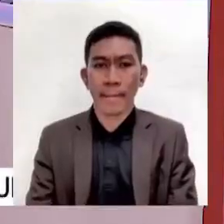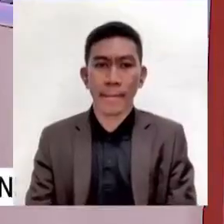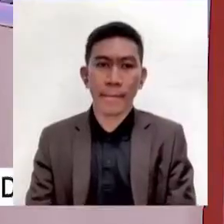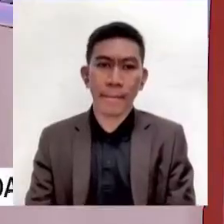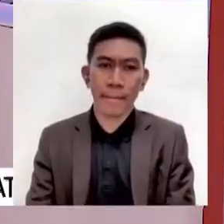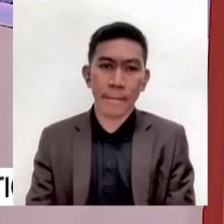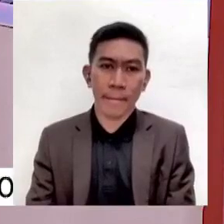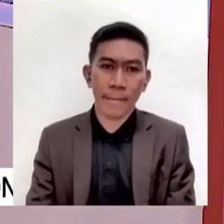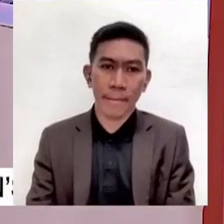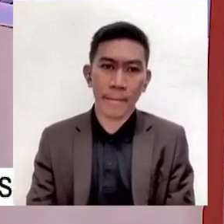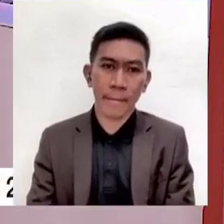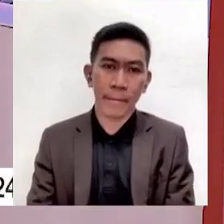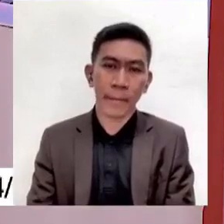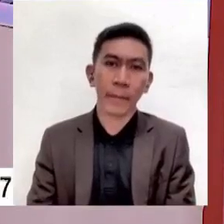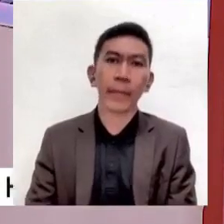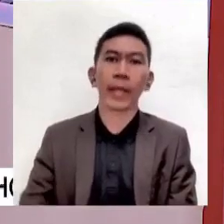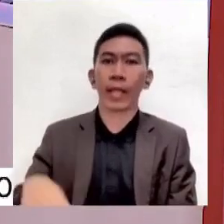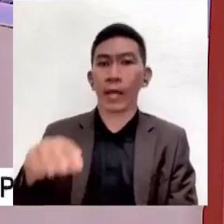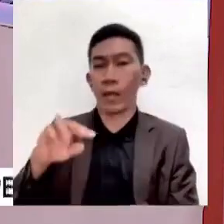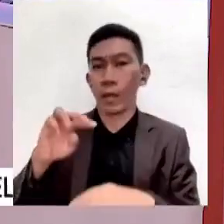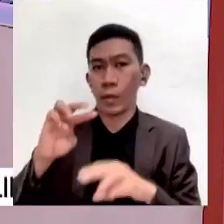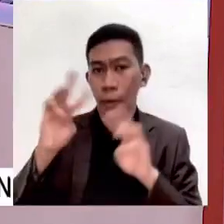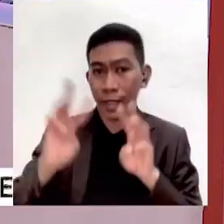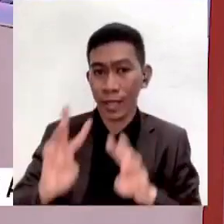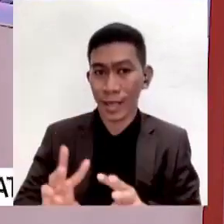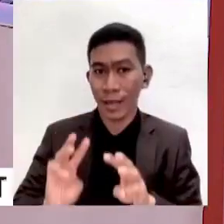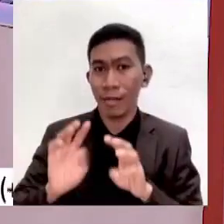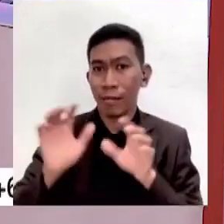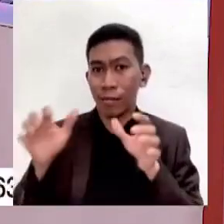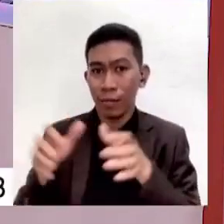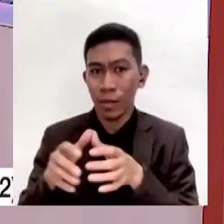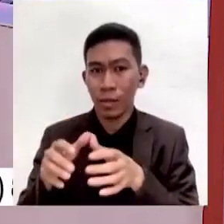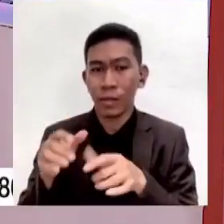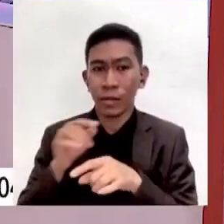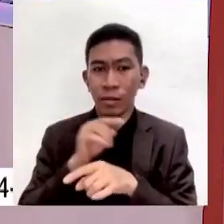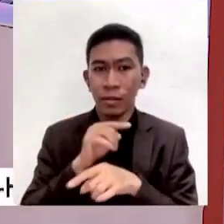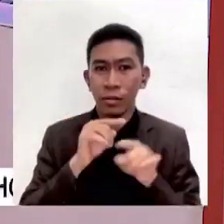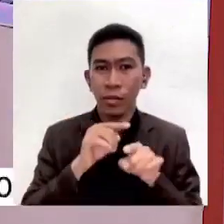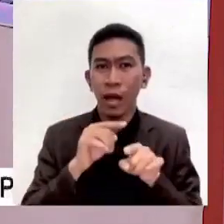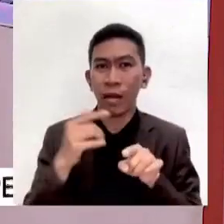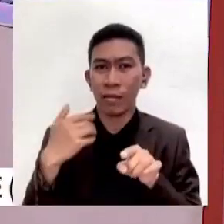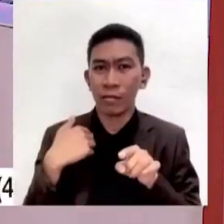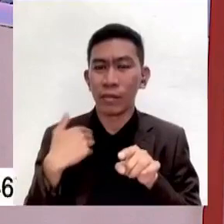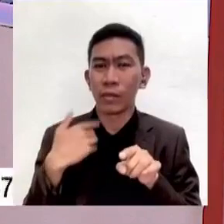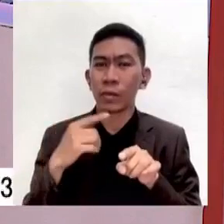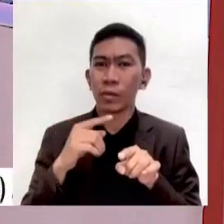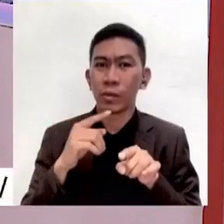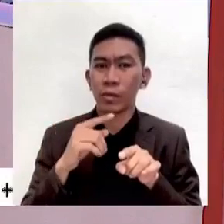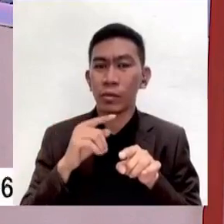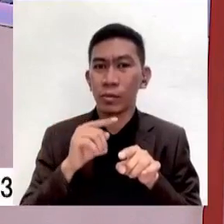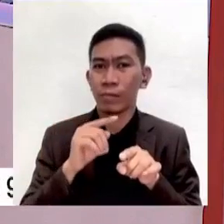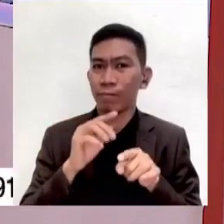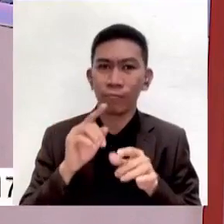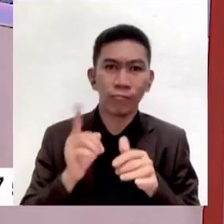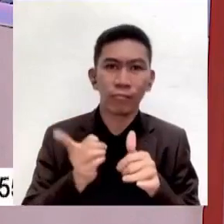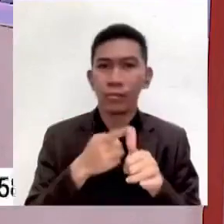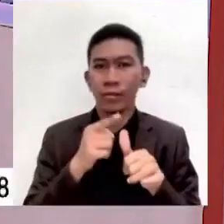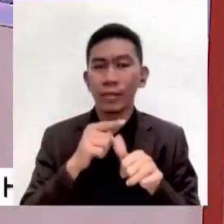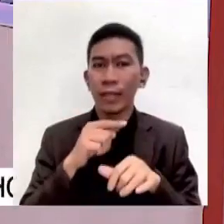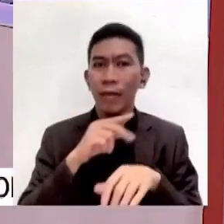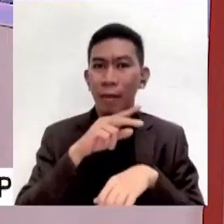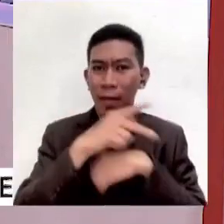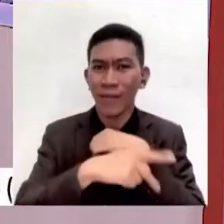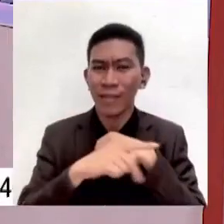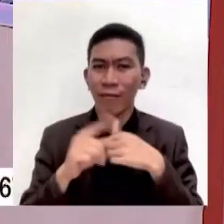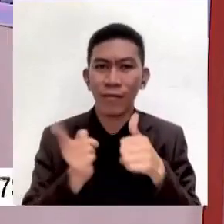State Weather Bureau warns Western Luzon will be the first to bear the brunt of the El Nino phenomenon, and months ahead of its expected peak,